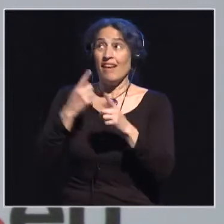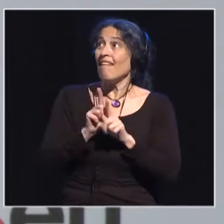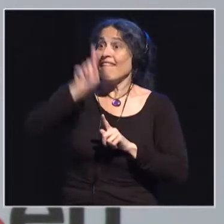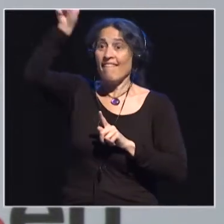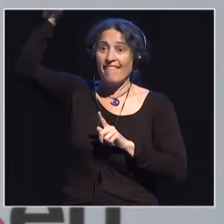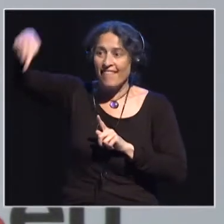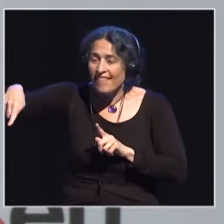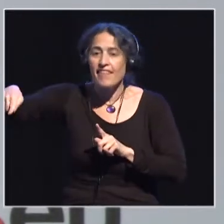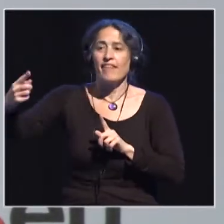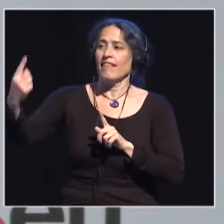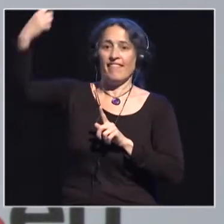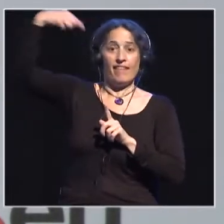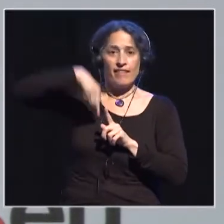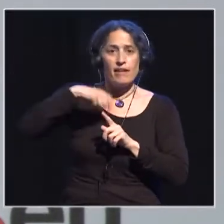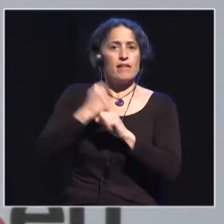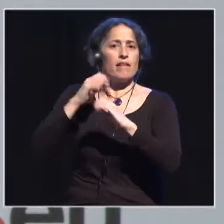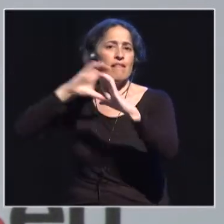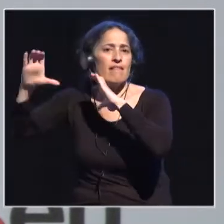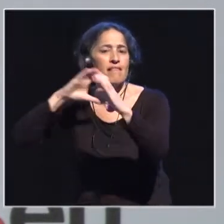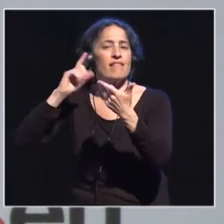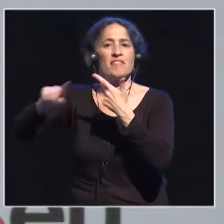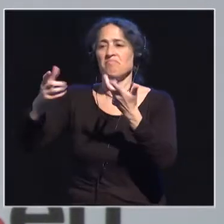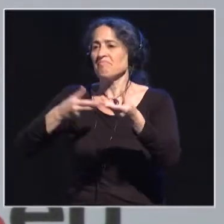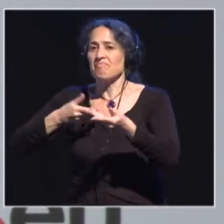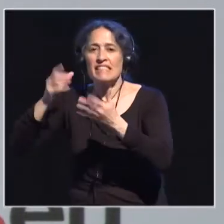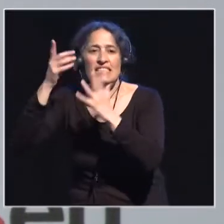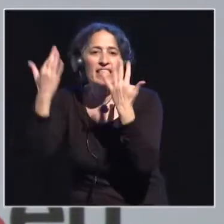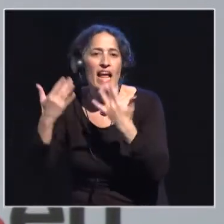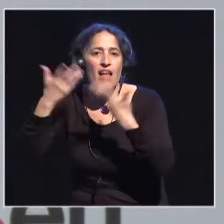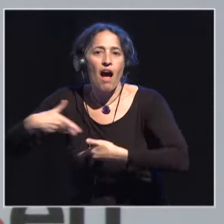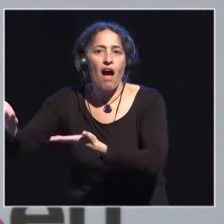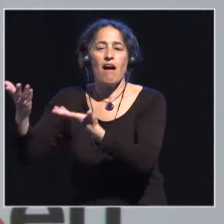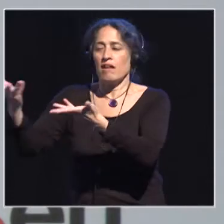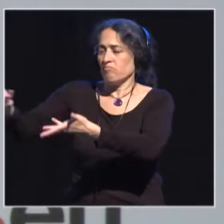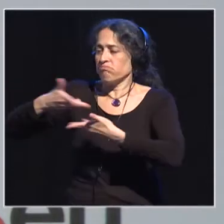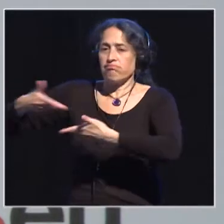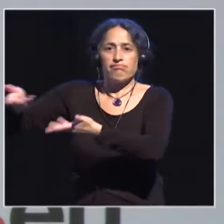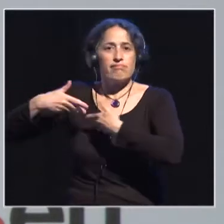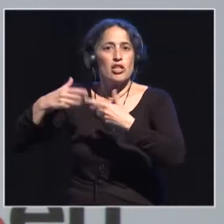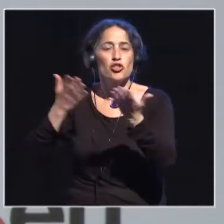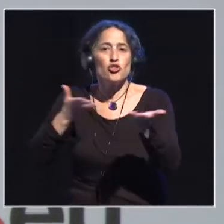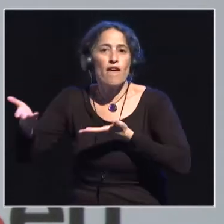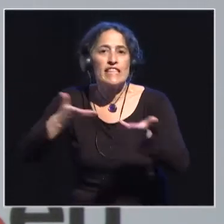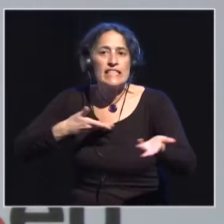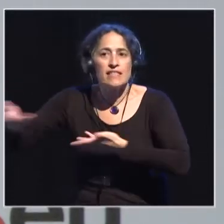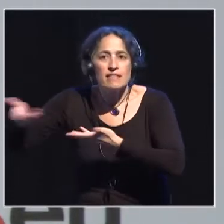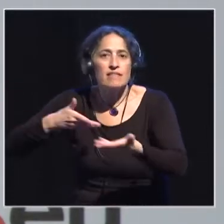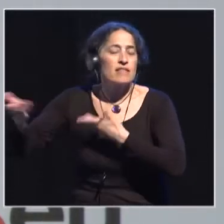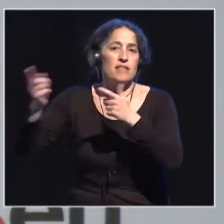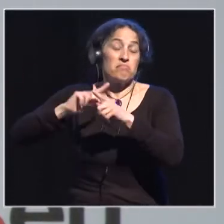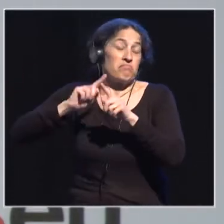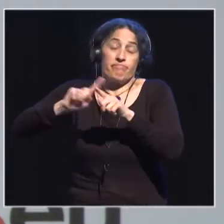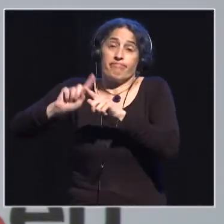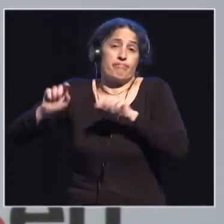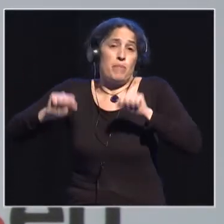can exchange a conversation, they exchange data, they can exchange services. And we can do that. It is within our reach. And when I say our, is